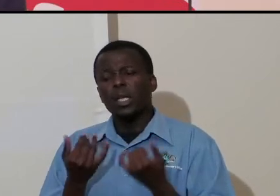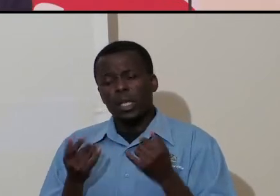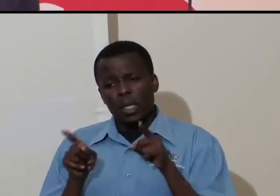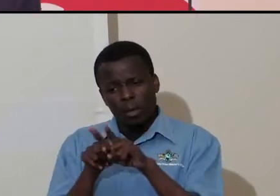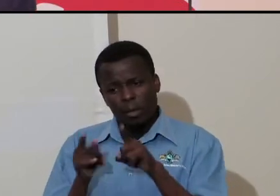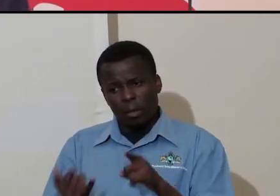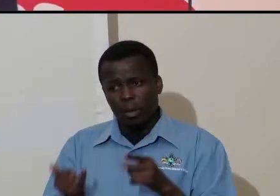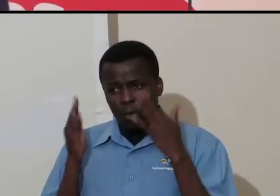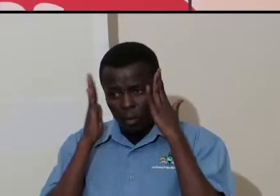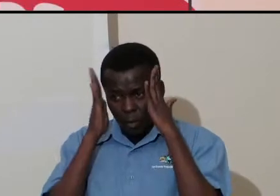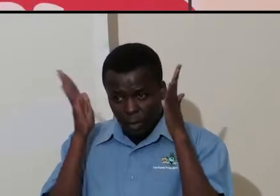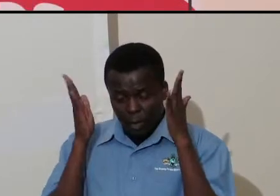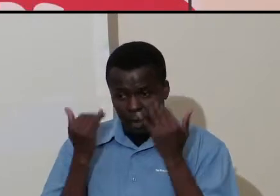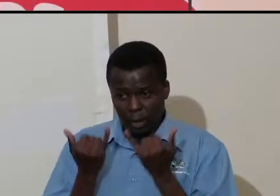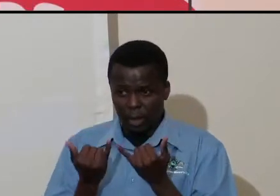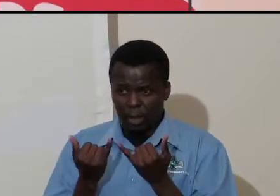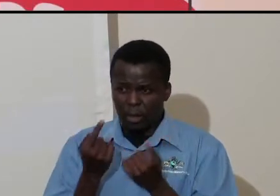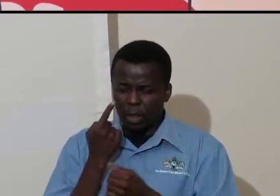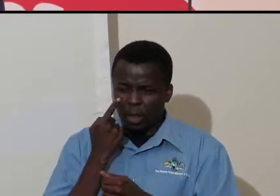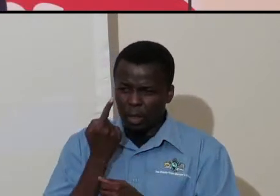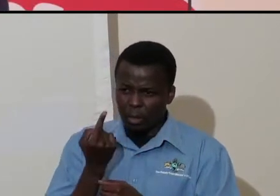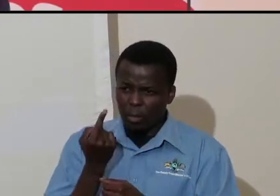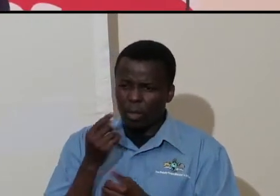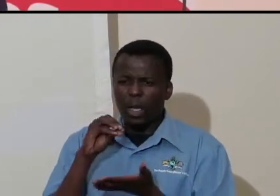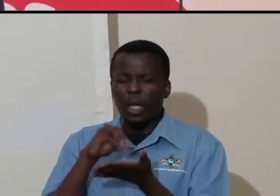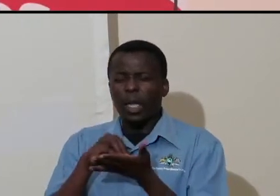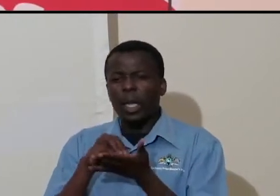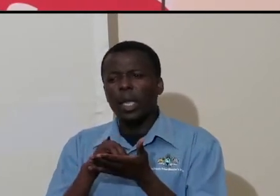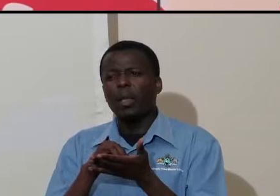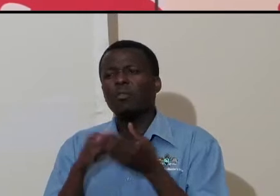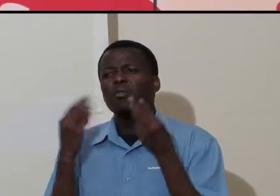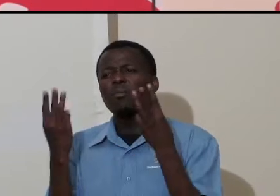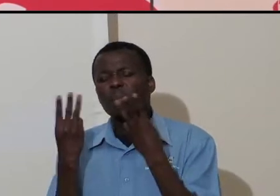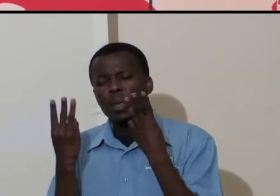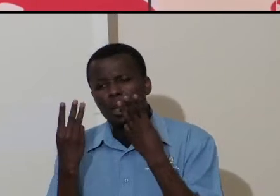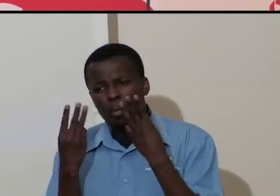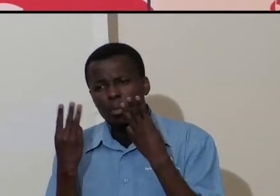Eswatini, our working relations with key partners, such as the